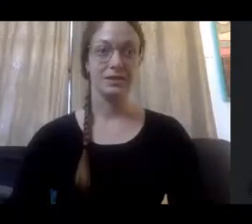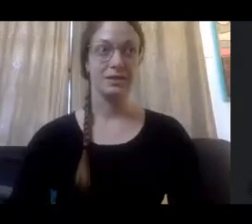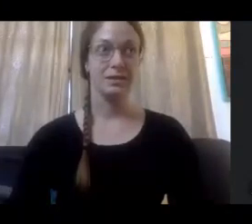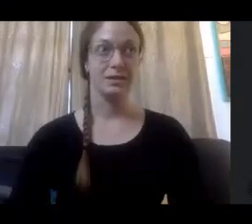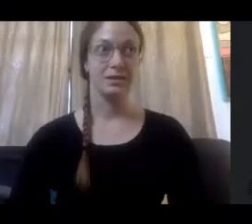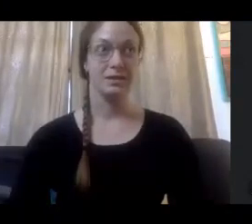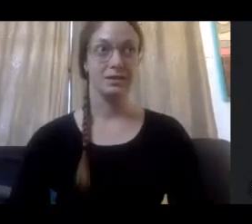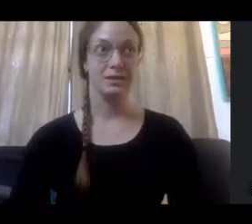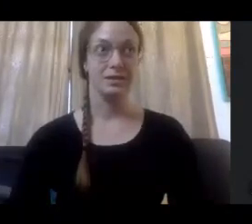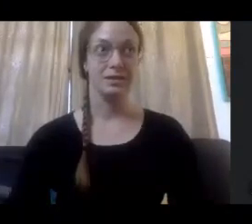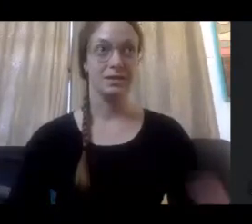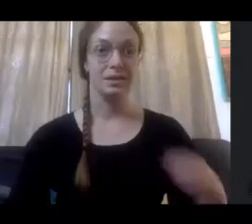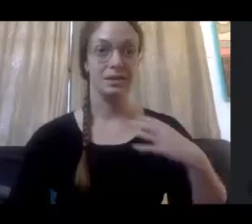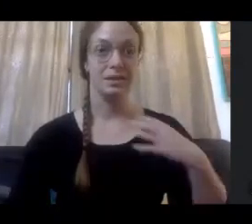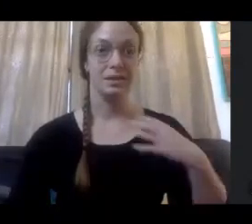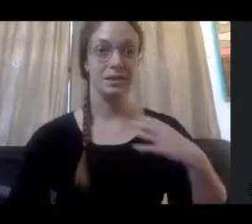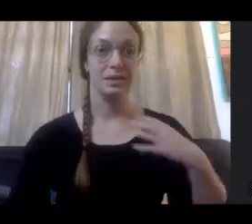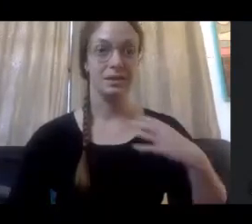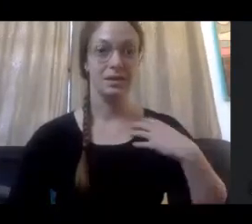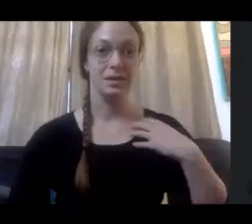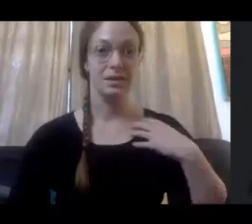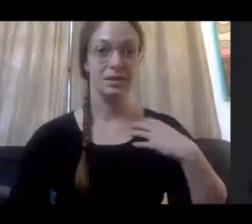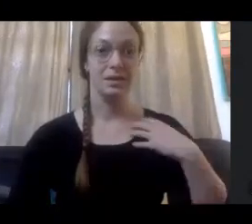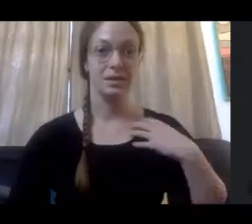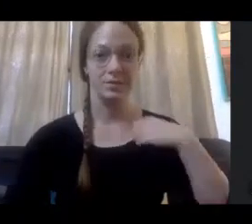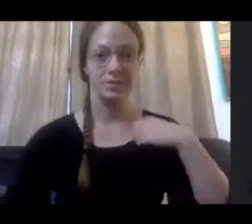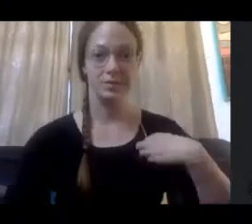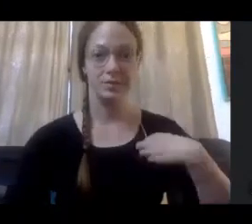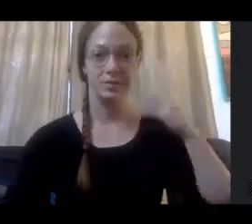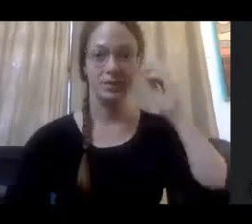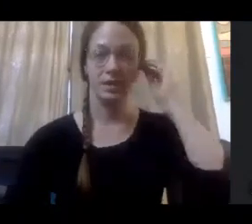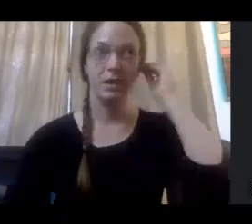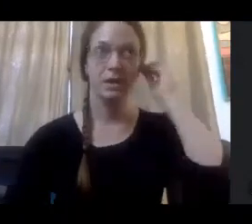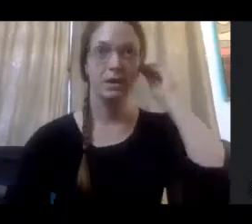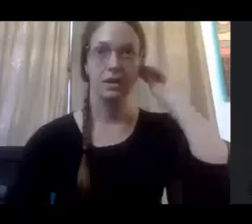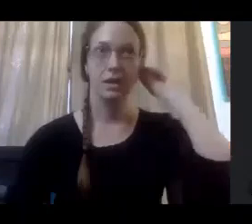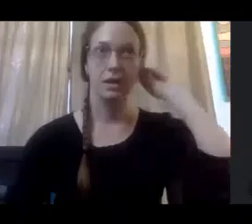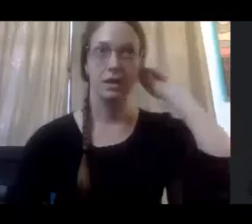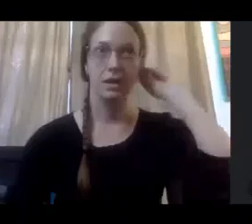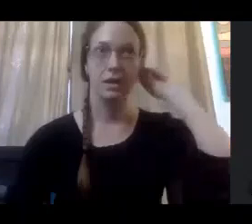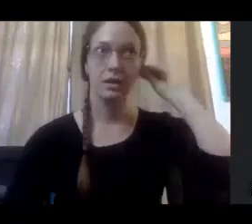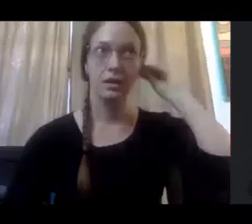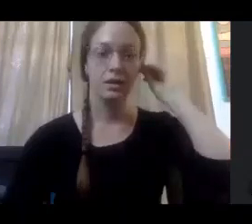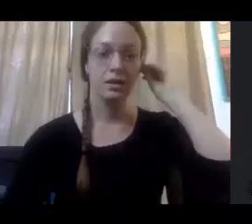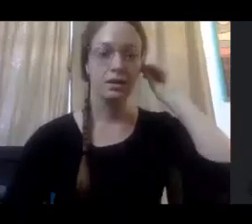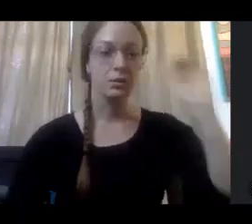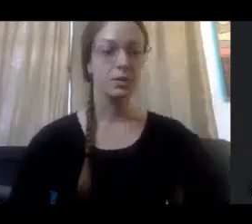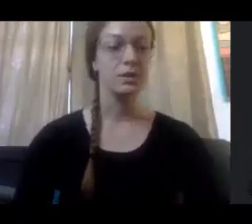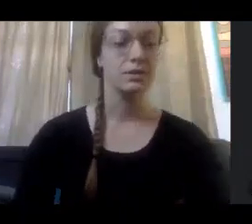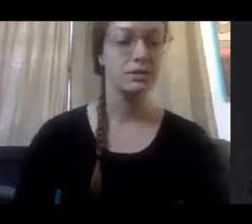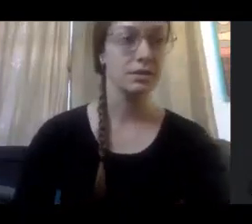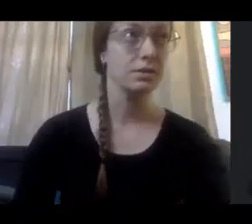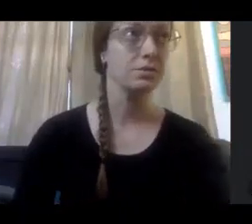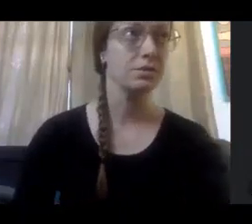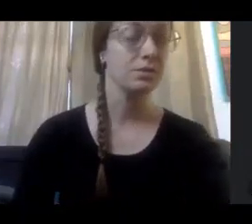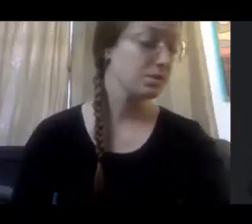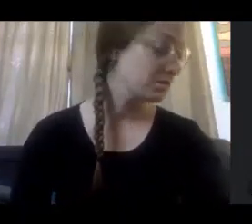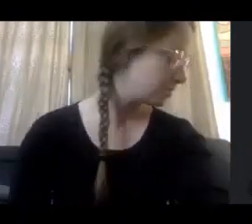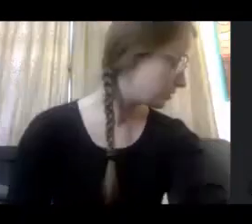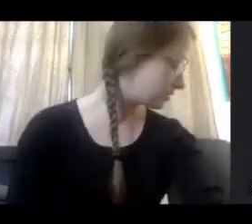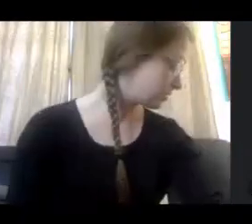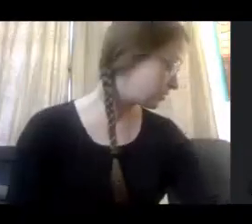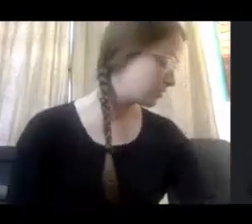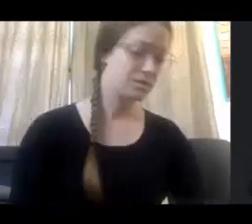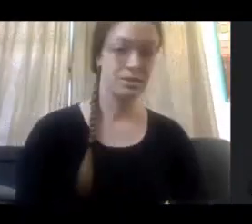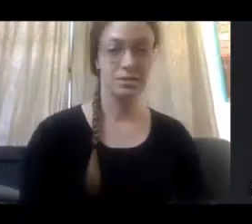person. With that in mind, I feel it's more important than ever that we really think about accessibility and the needs of others